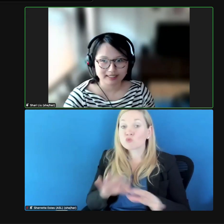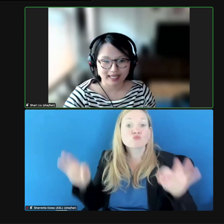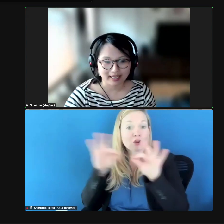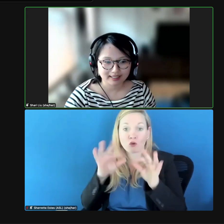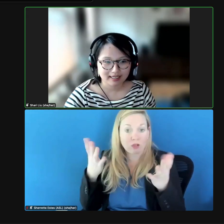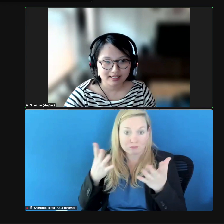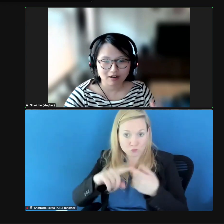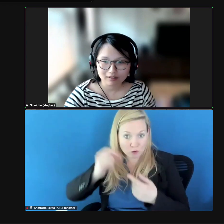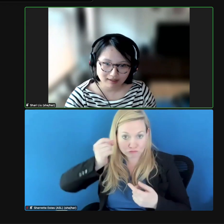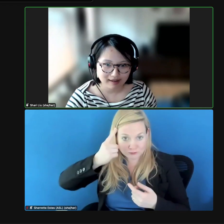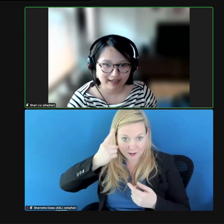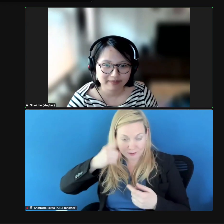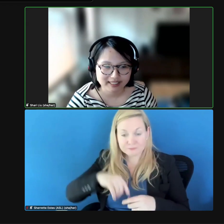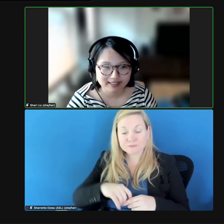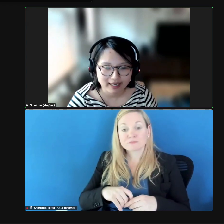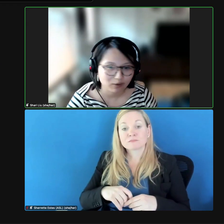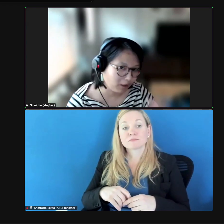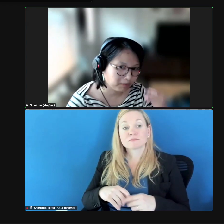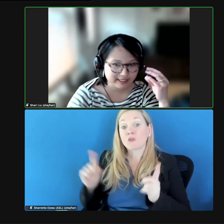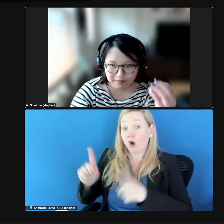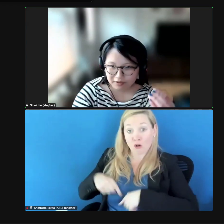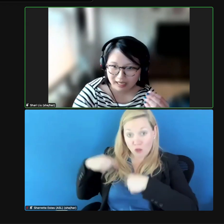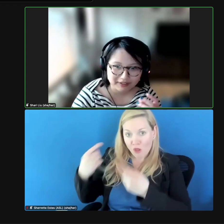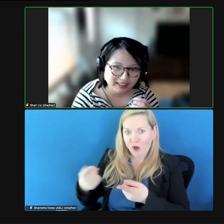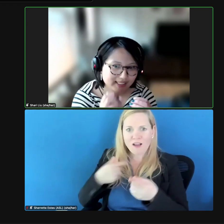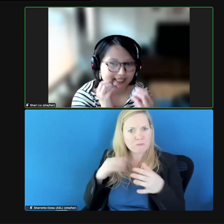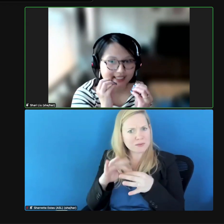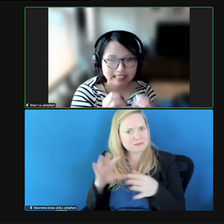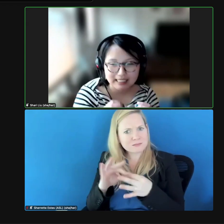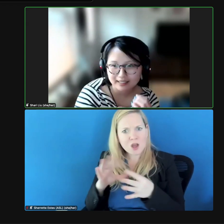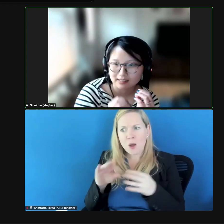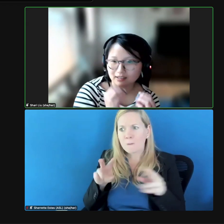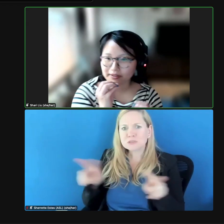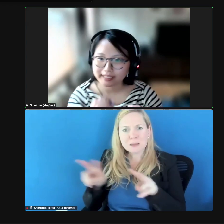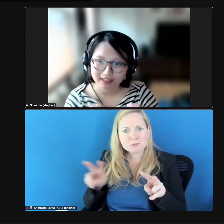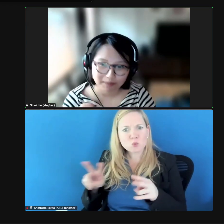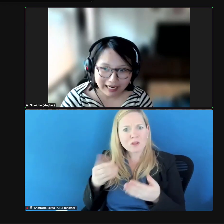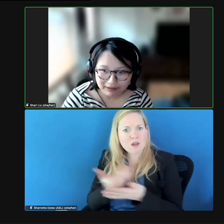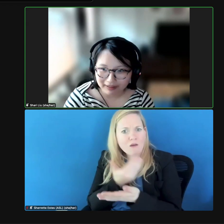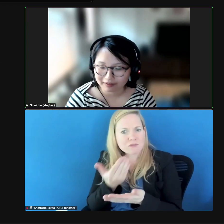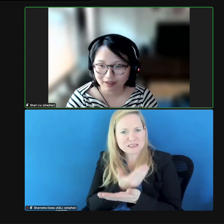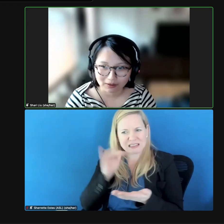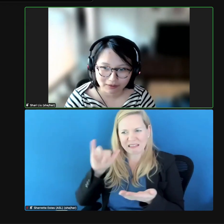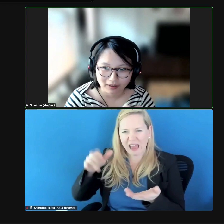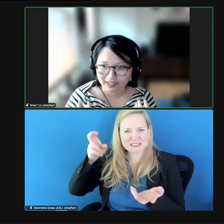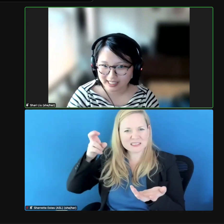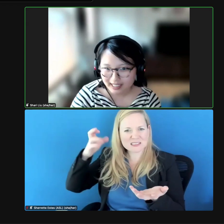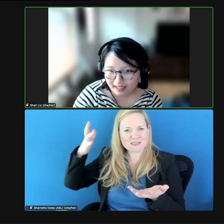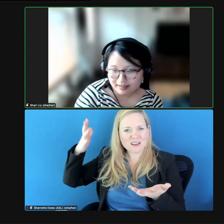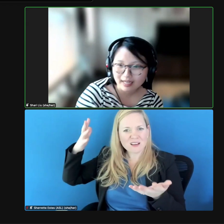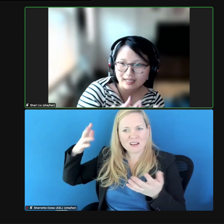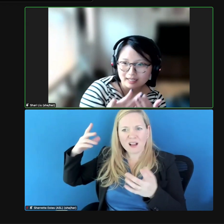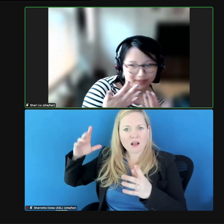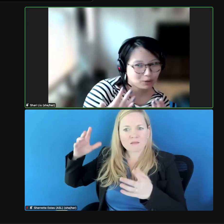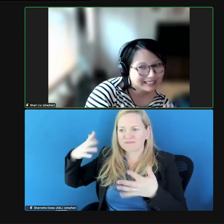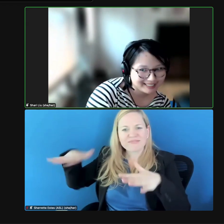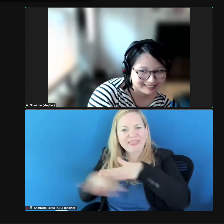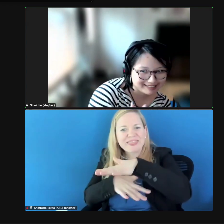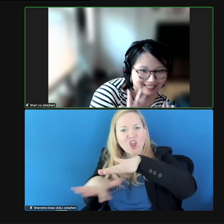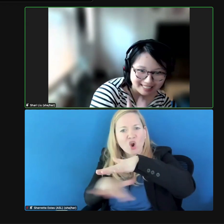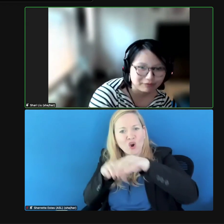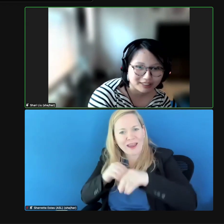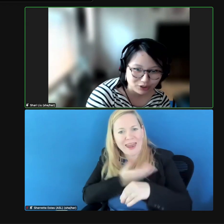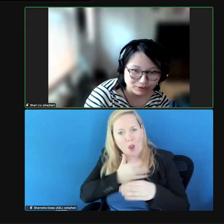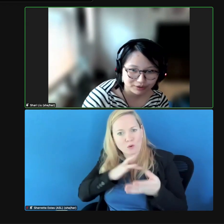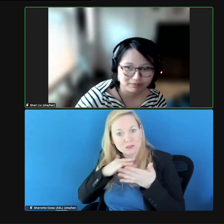here is that all along I've been saying, well, perceptual novelty is this thing that's lurking in the background of all of our studies, but a question